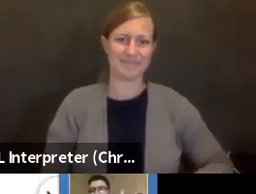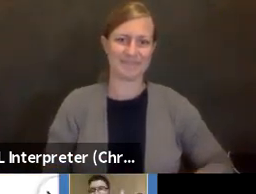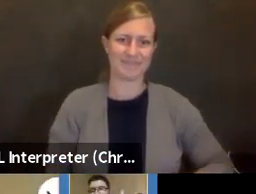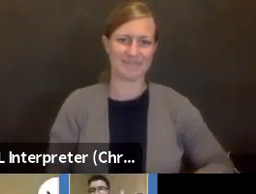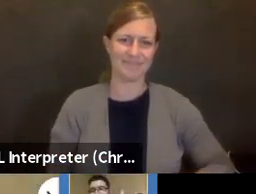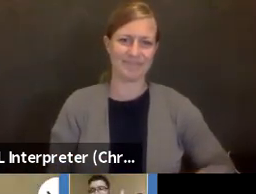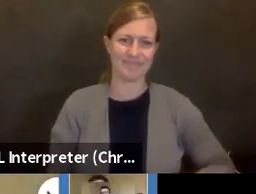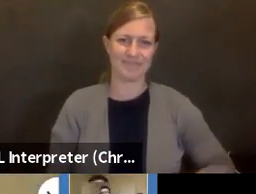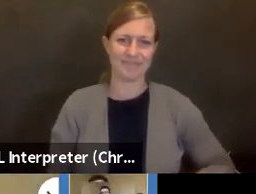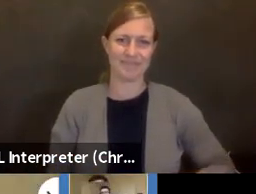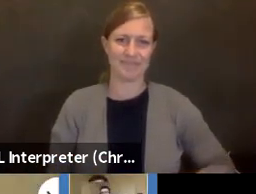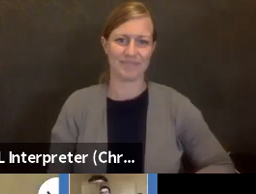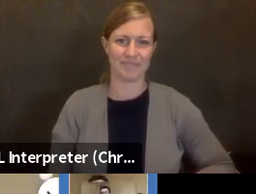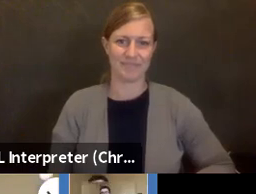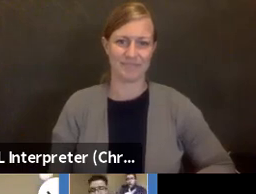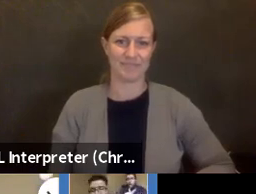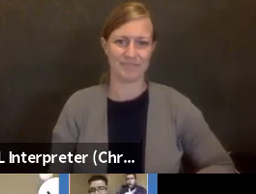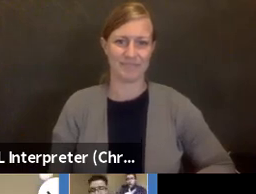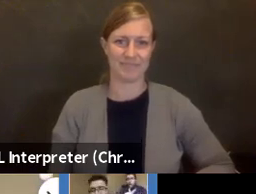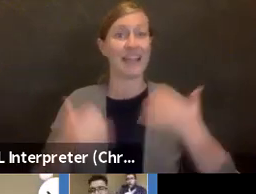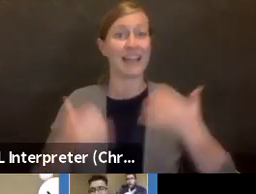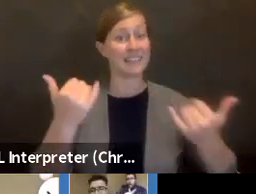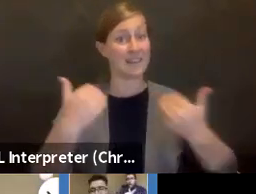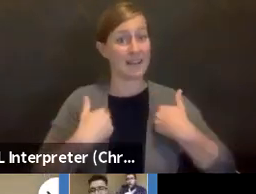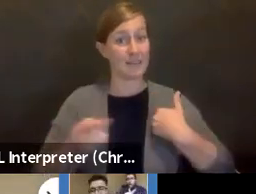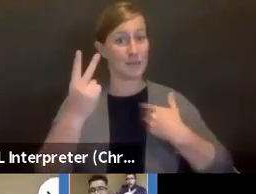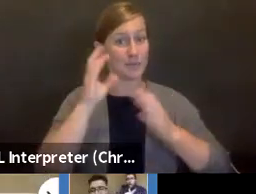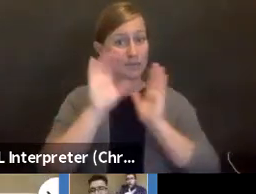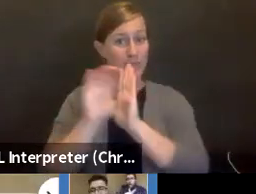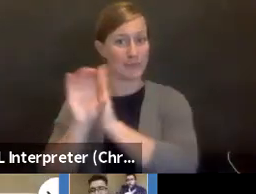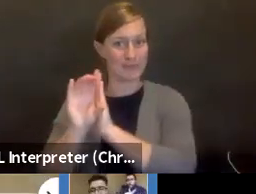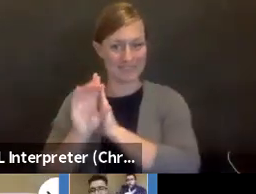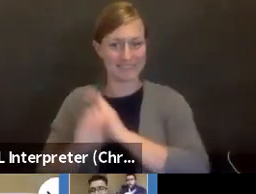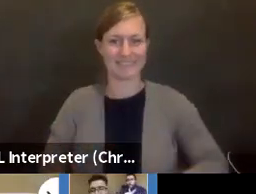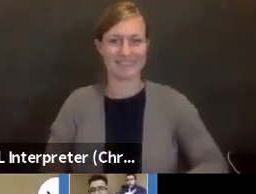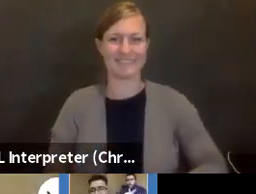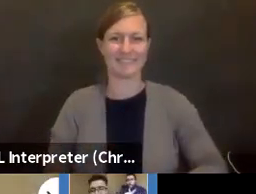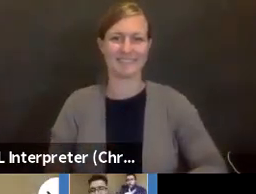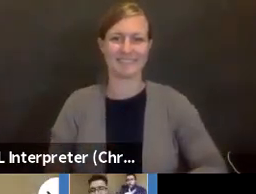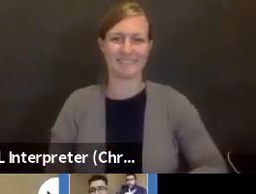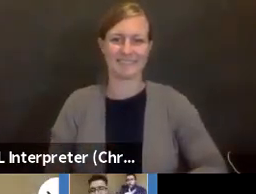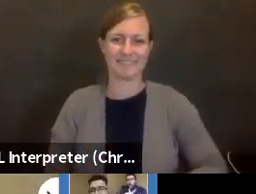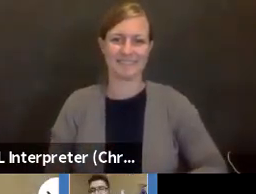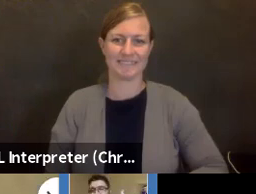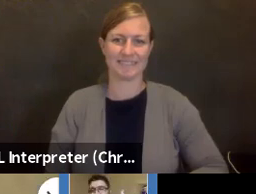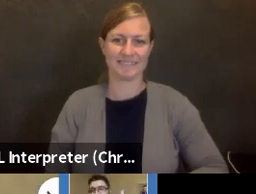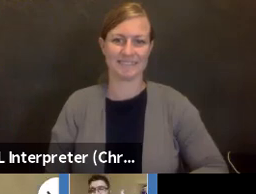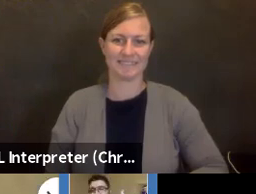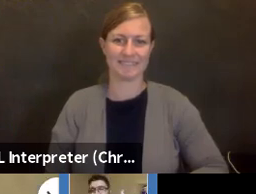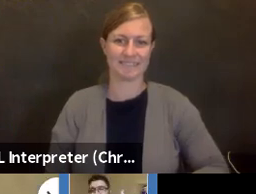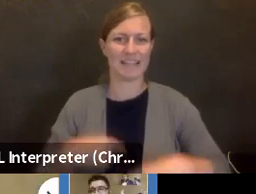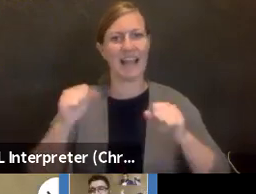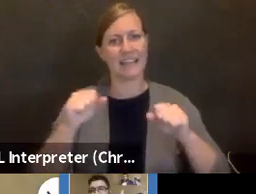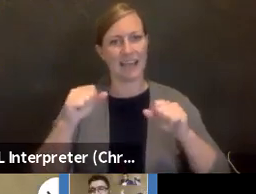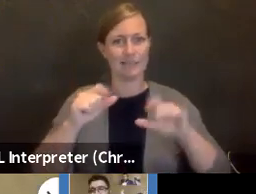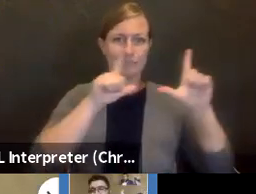Notice I now have 2 photos of me. and I can add those side by